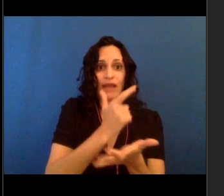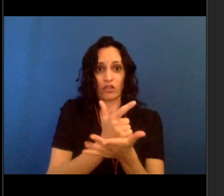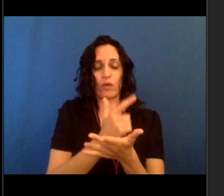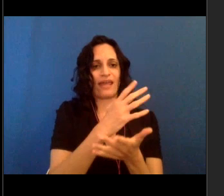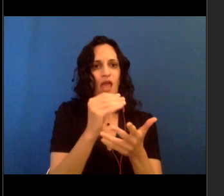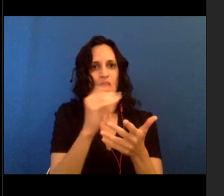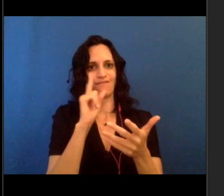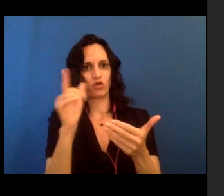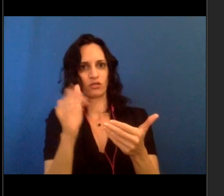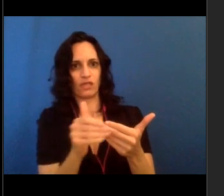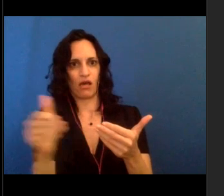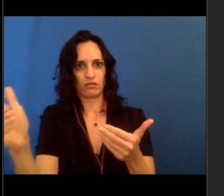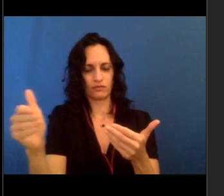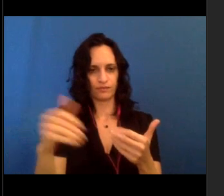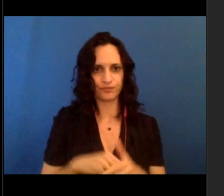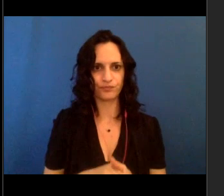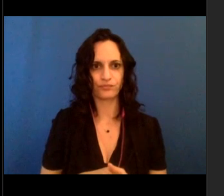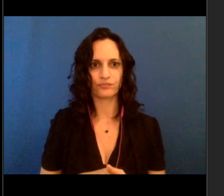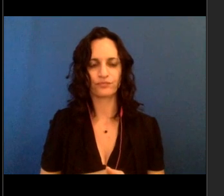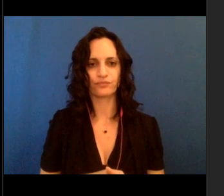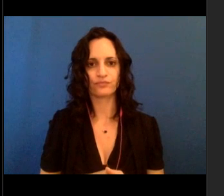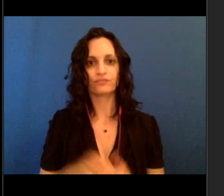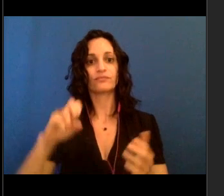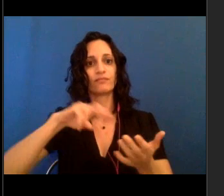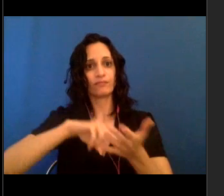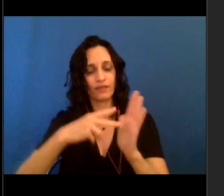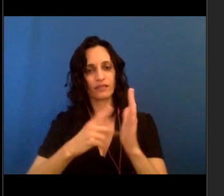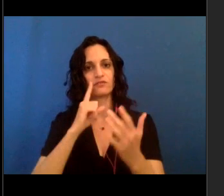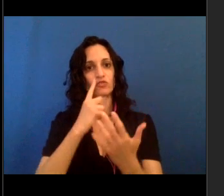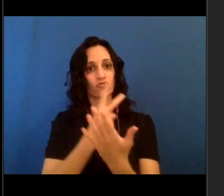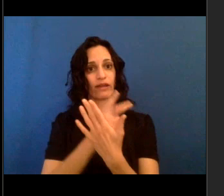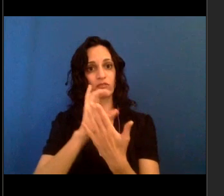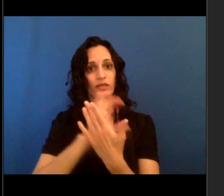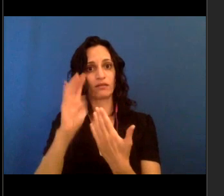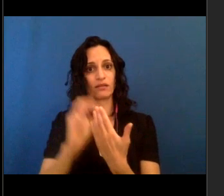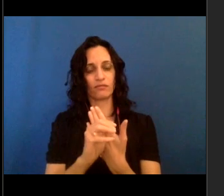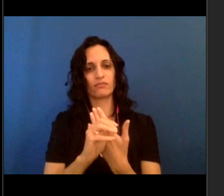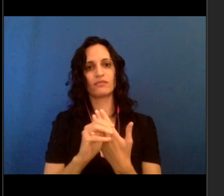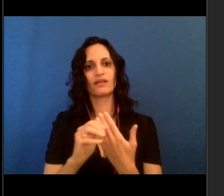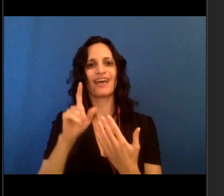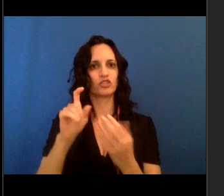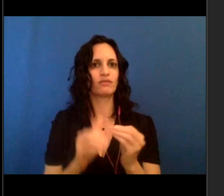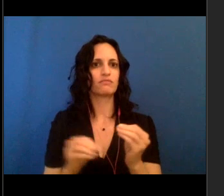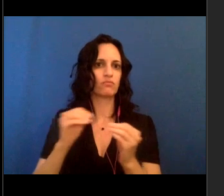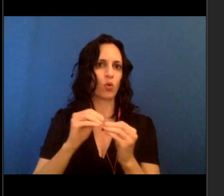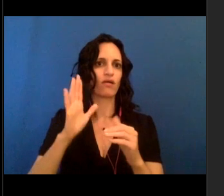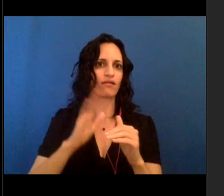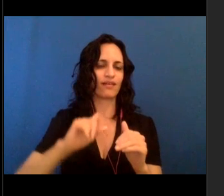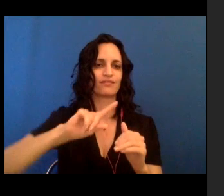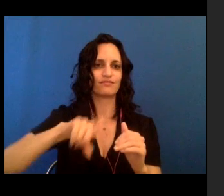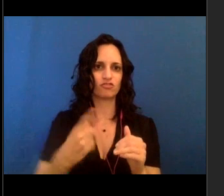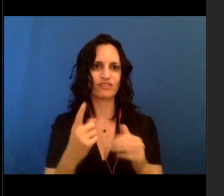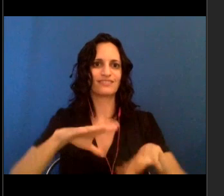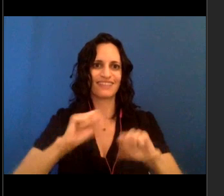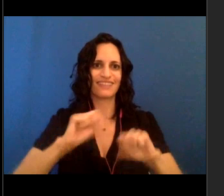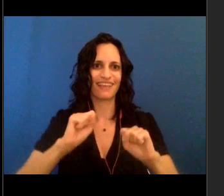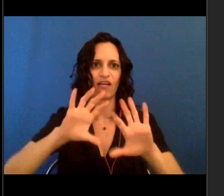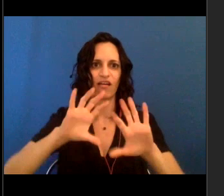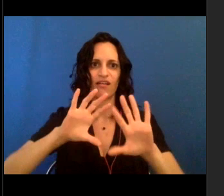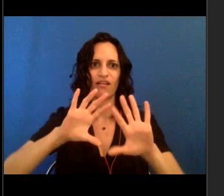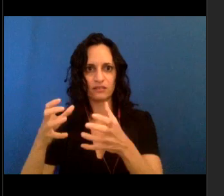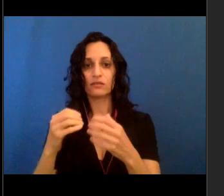And so what this means as far as the graduate linguistics curriculum is that it has to be about more than just classes. And what we think about as, class